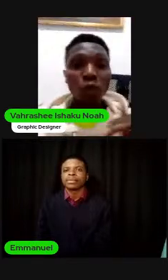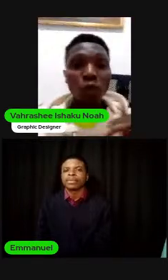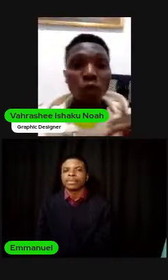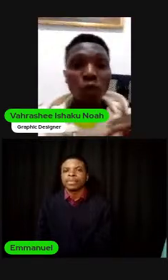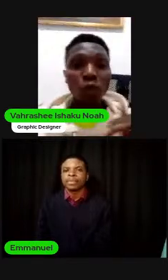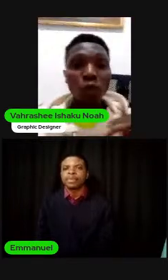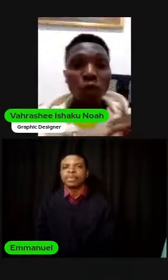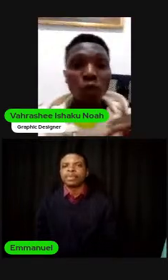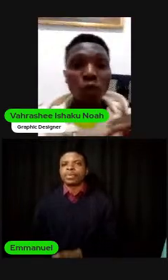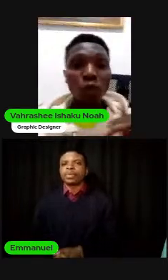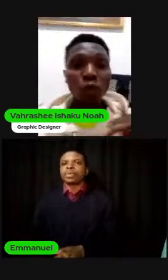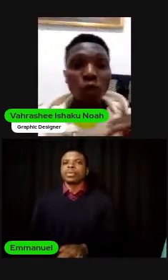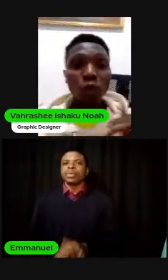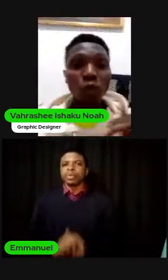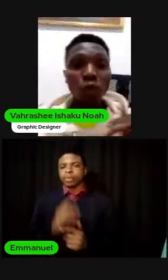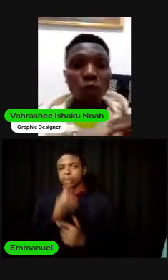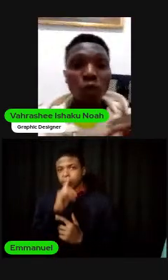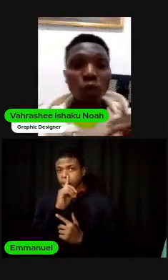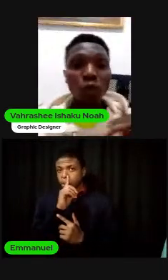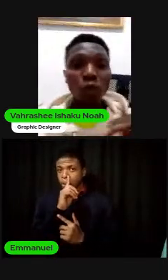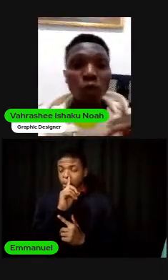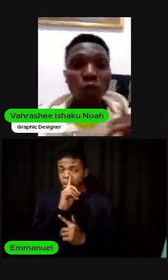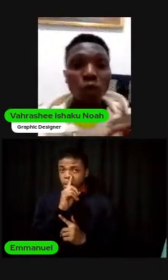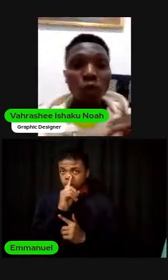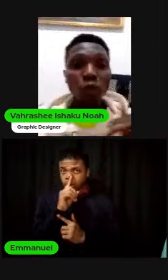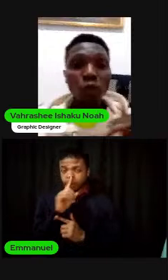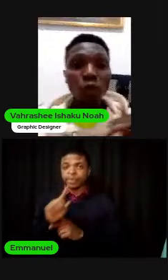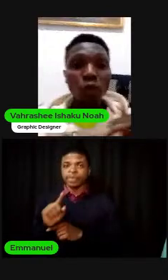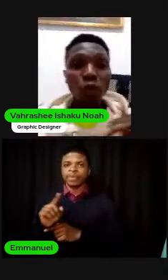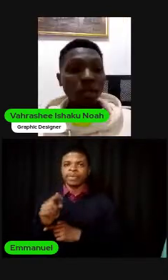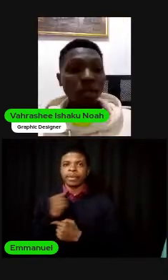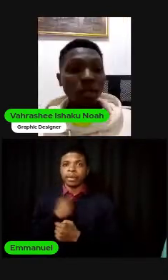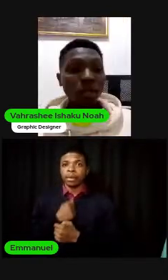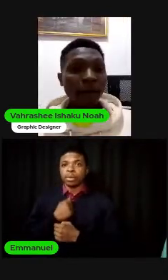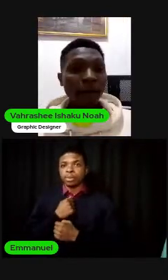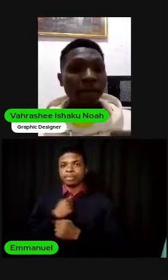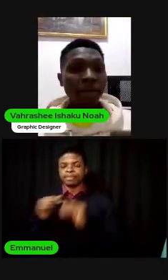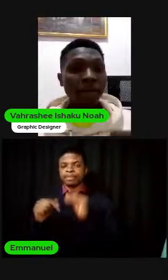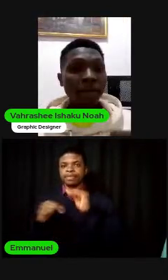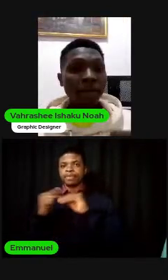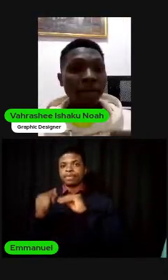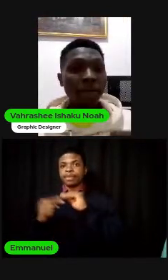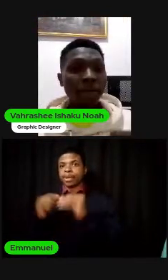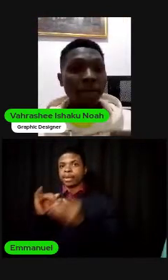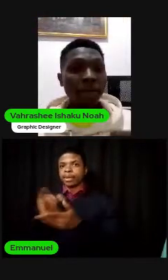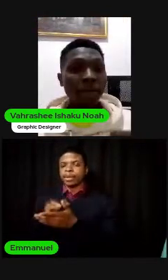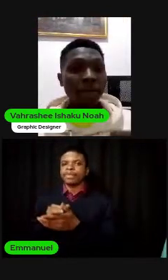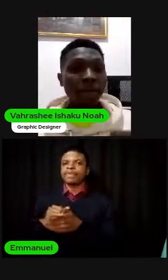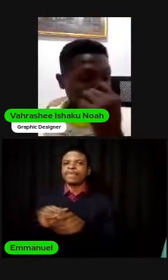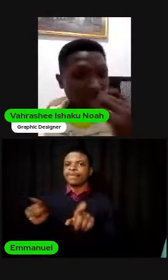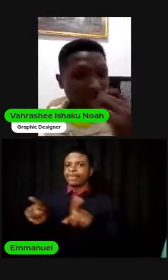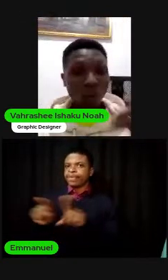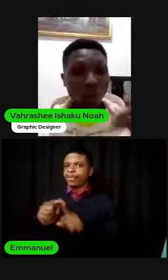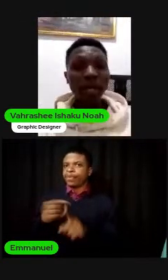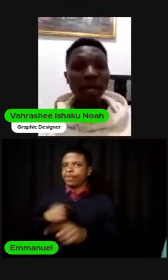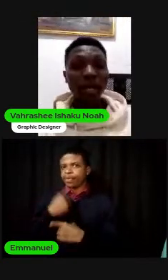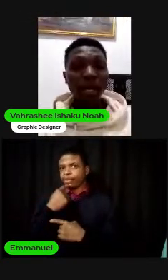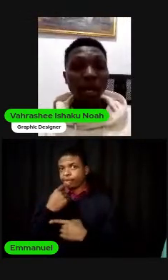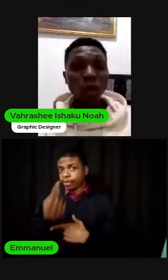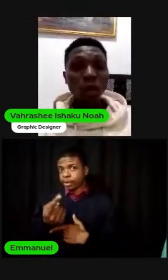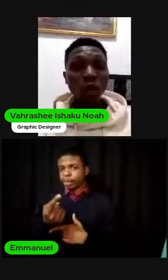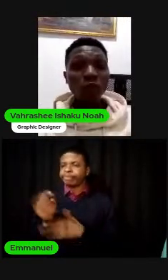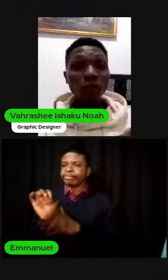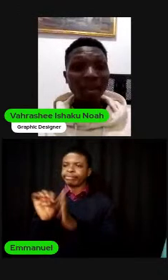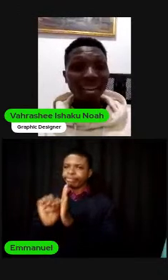So, as I was saying, example, we see that colors Females like